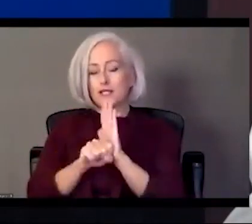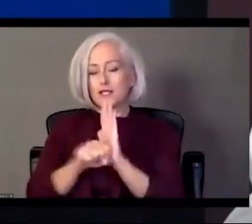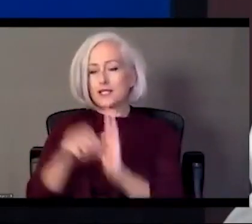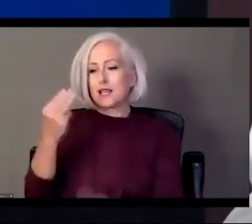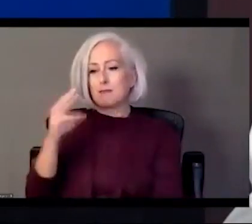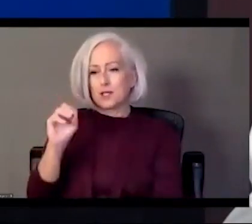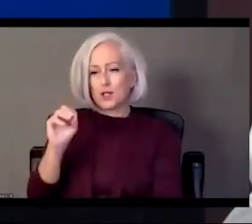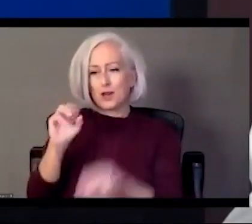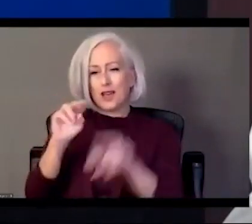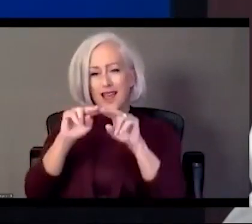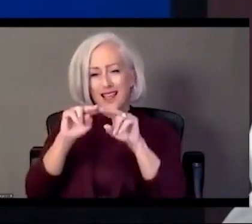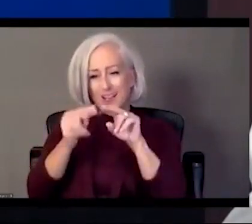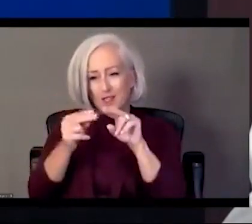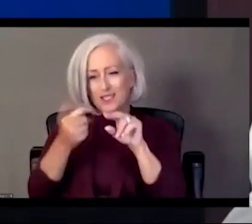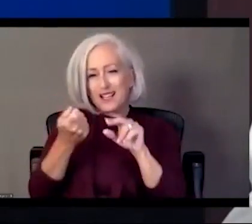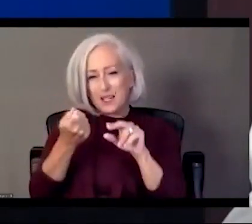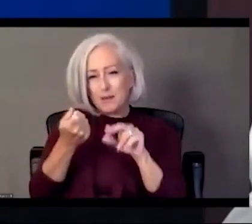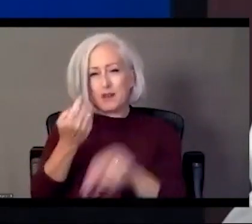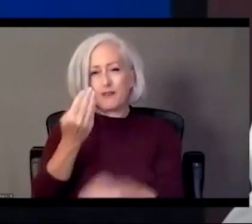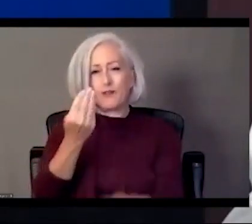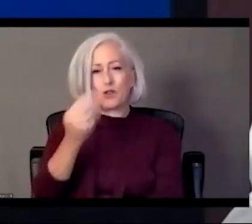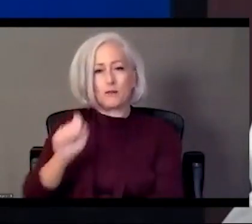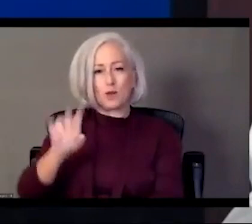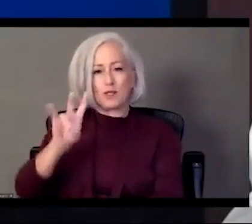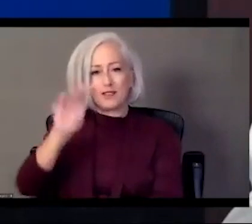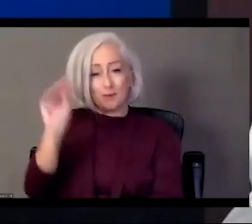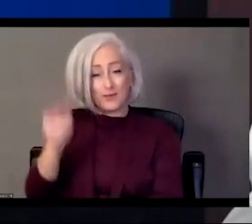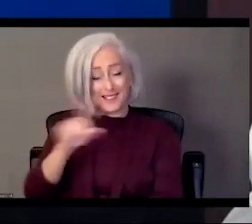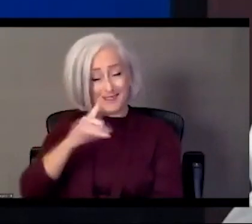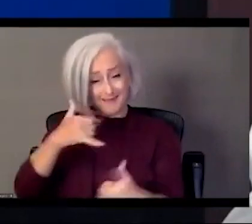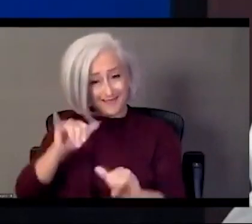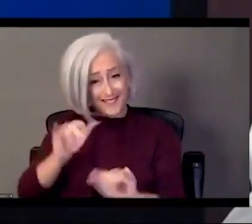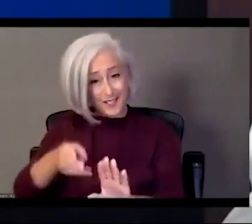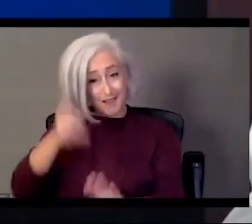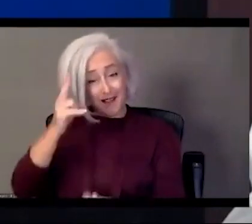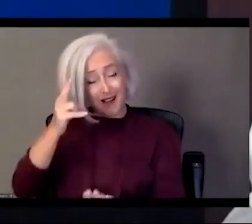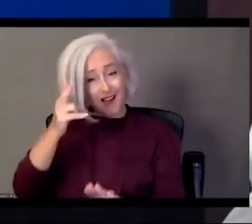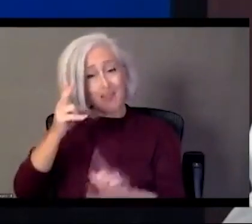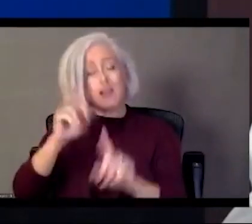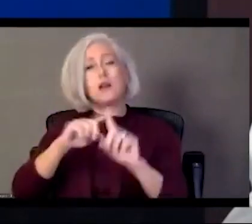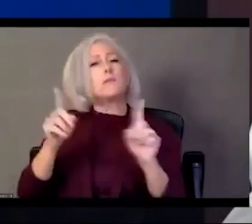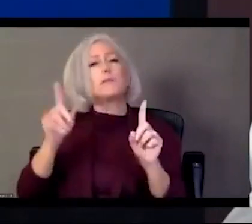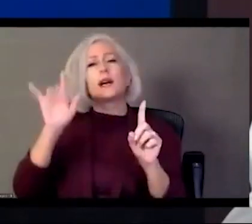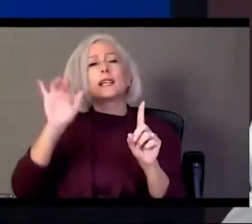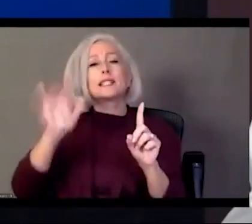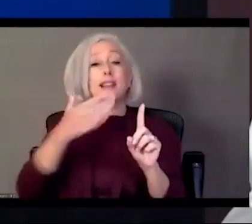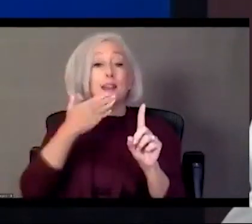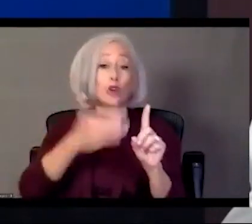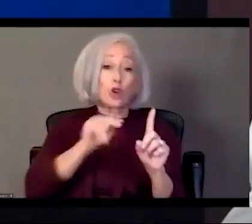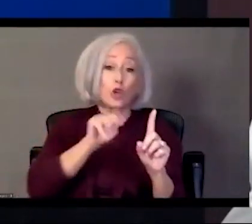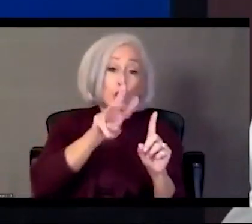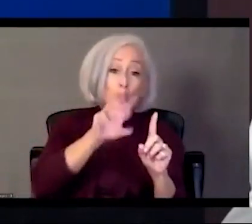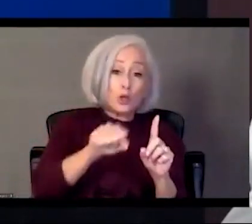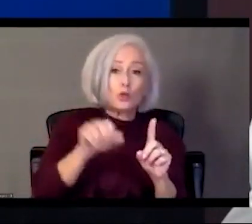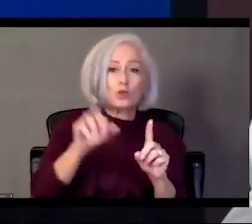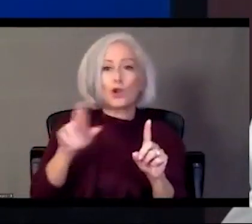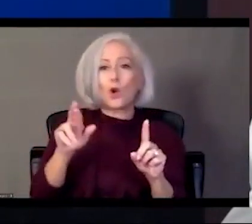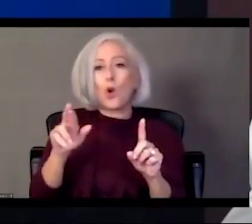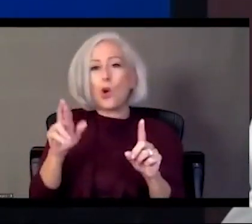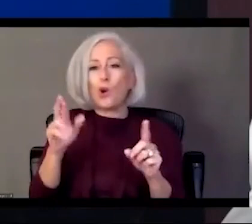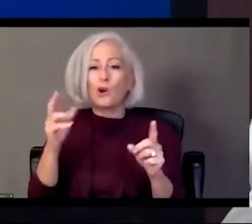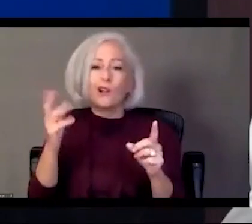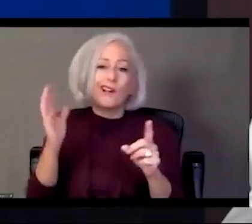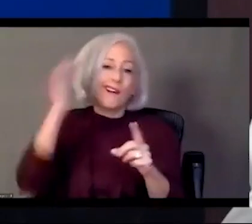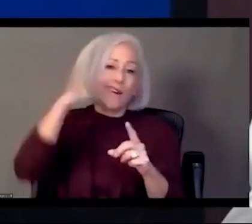slightly. 14.7% is still very high, and I didn't know if that is good news or just a fluke from what you're seeing, but